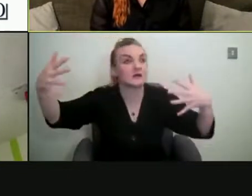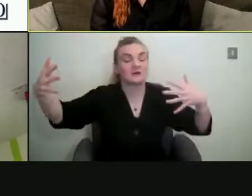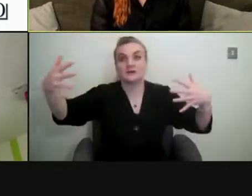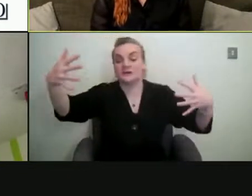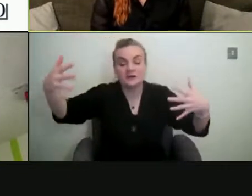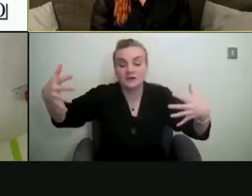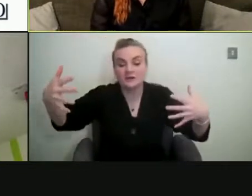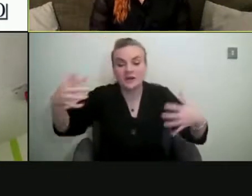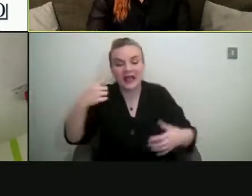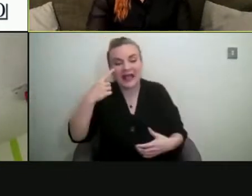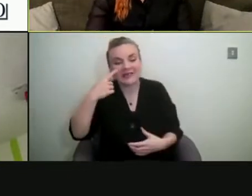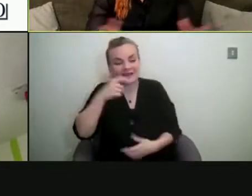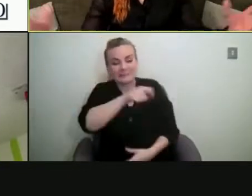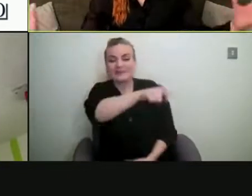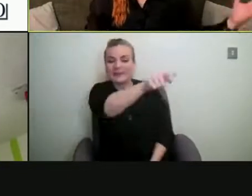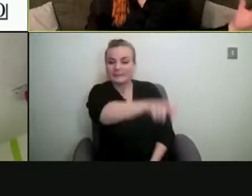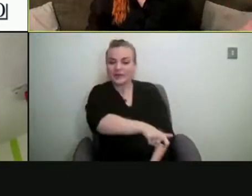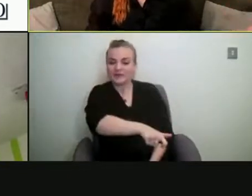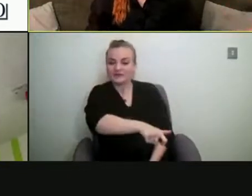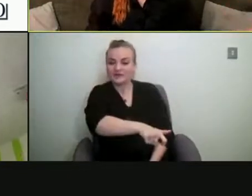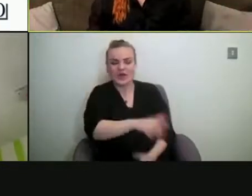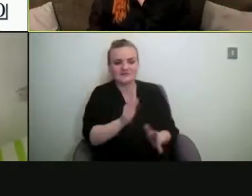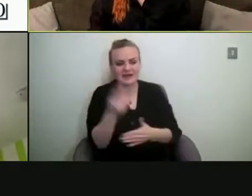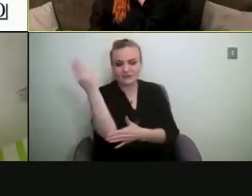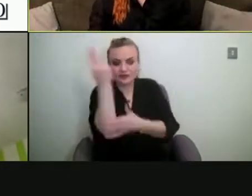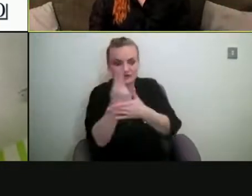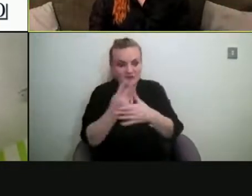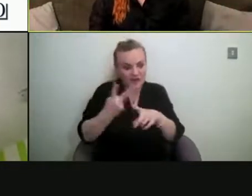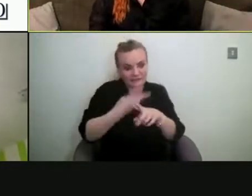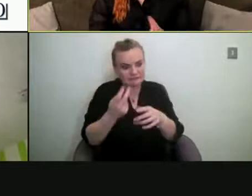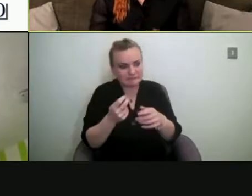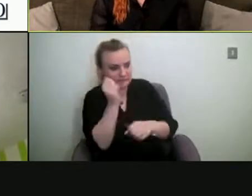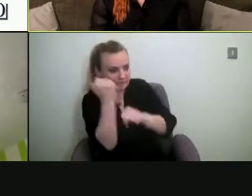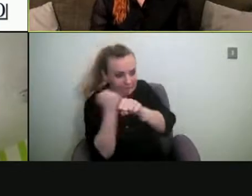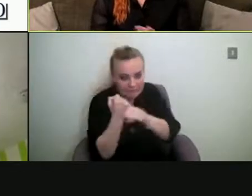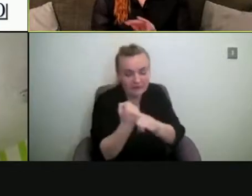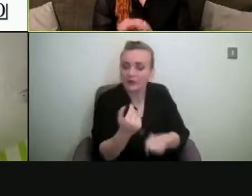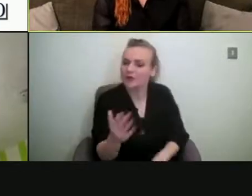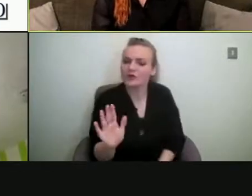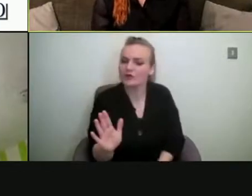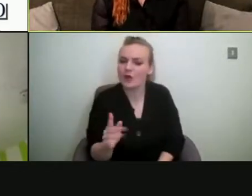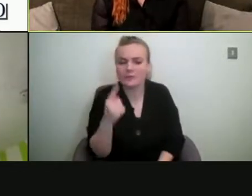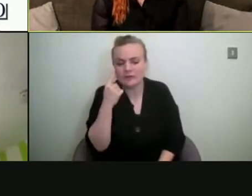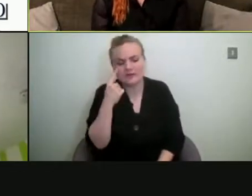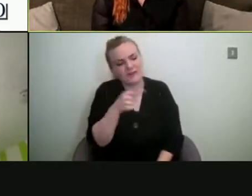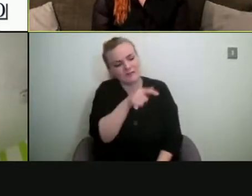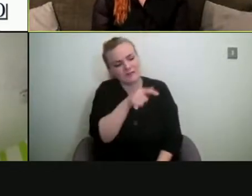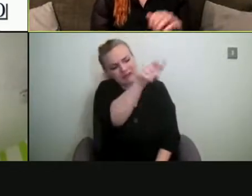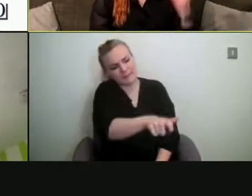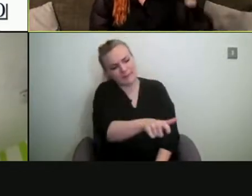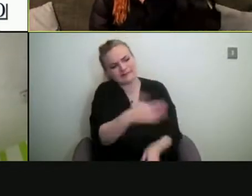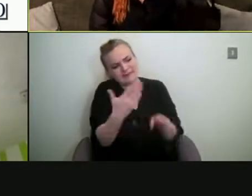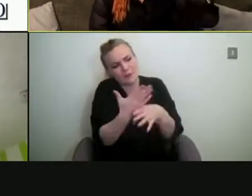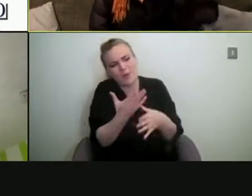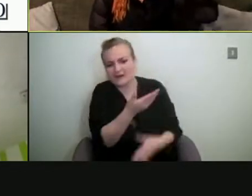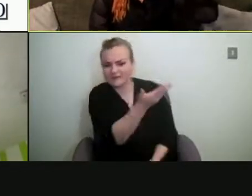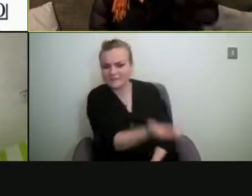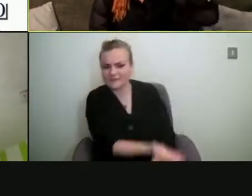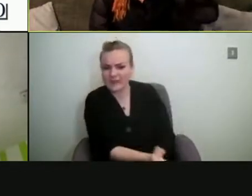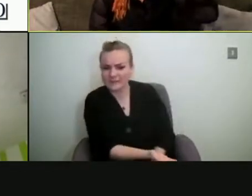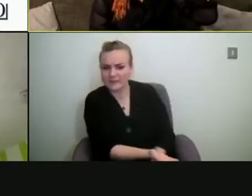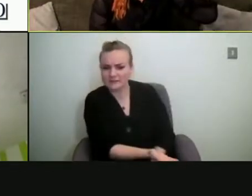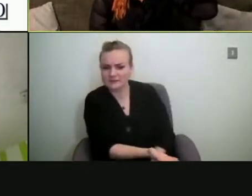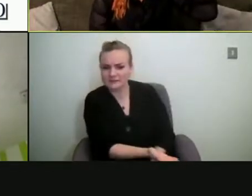have to be about kind of redesigning everything in the studio, but, you know, is this working for you? And again, that comes back to what I